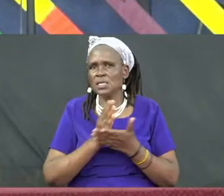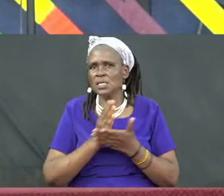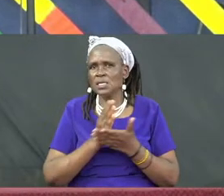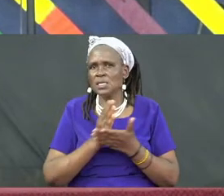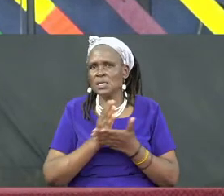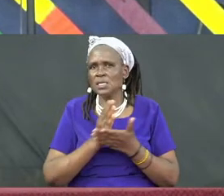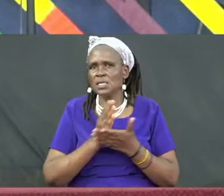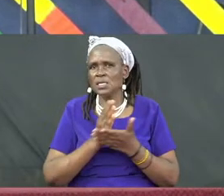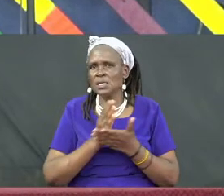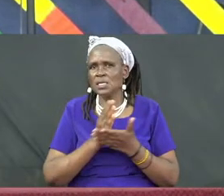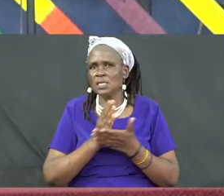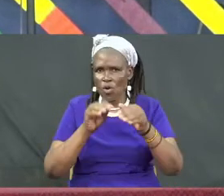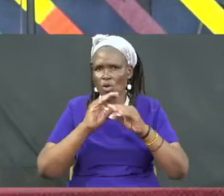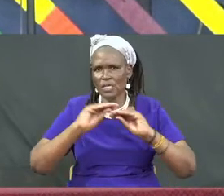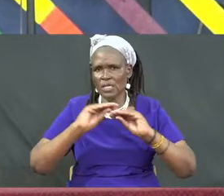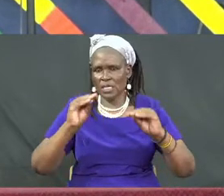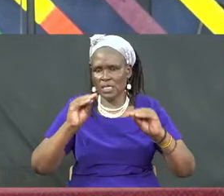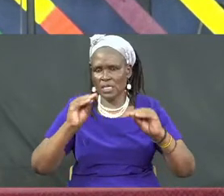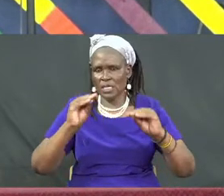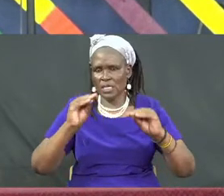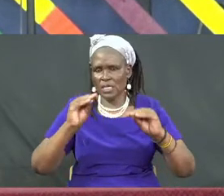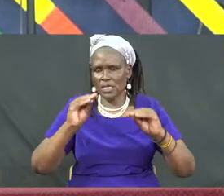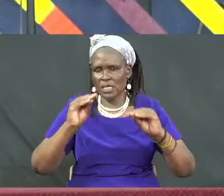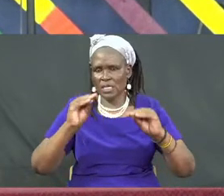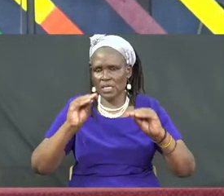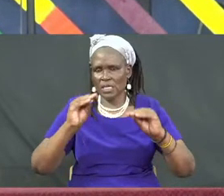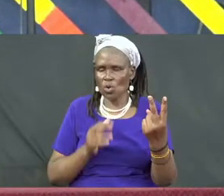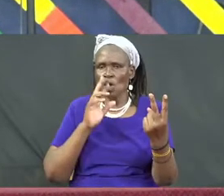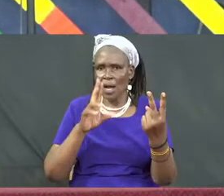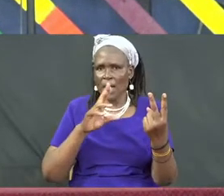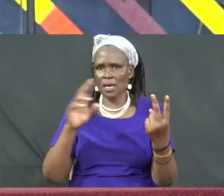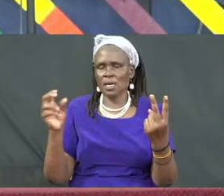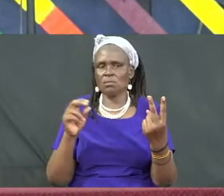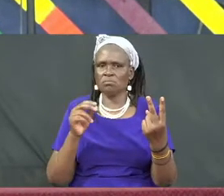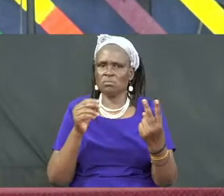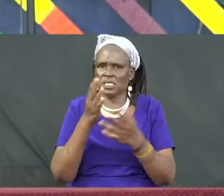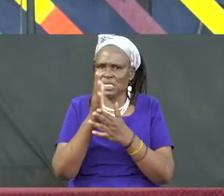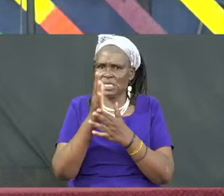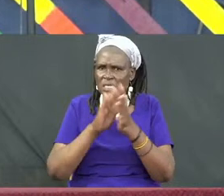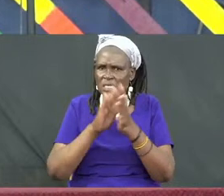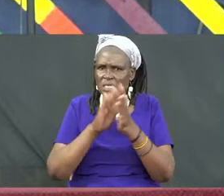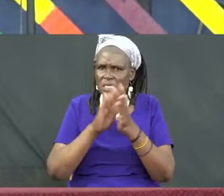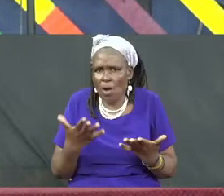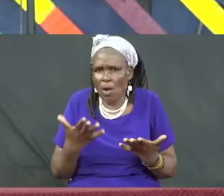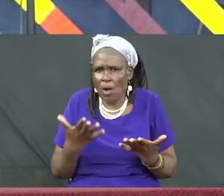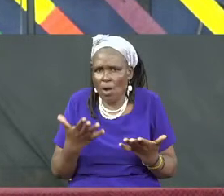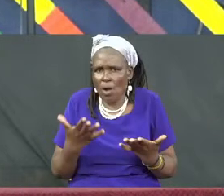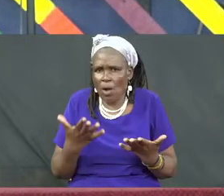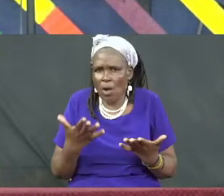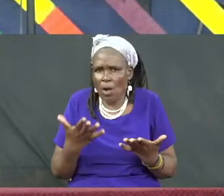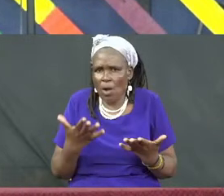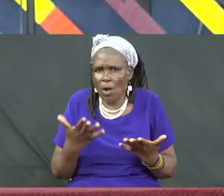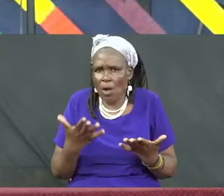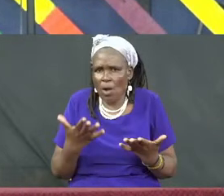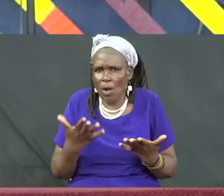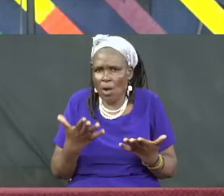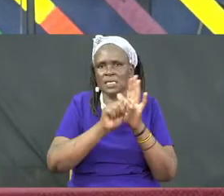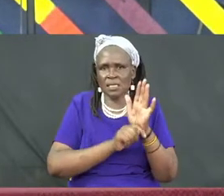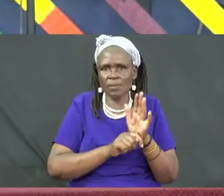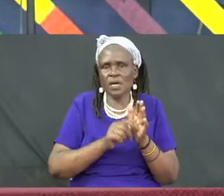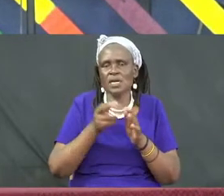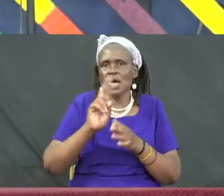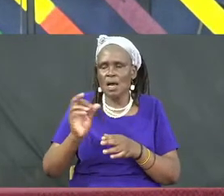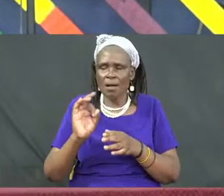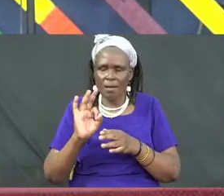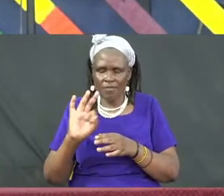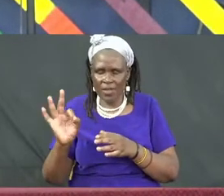teaching of the Nicolaitans. Now, the two are somewhat related. Balaam, being an Old Testament figure, helps us to see